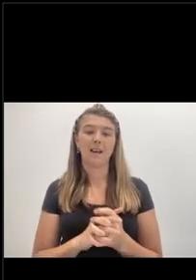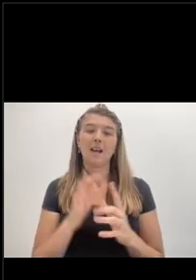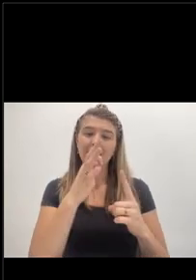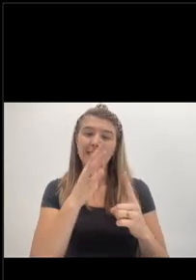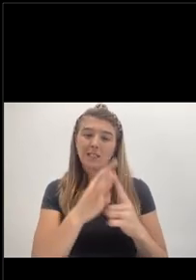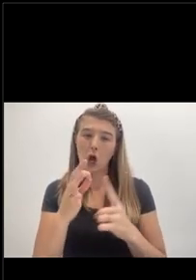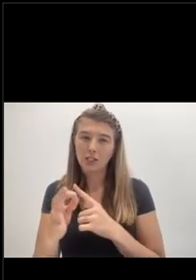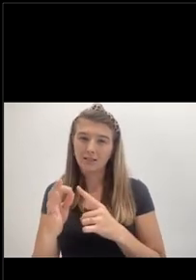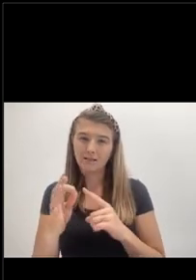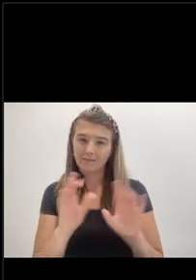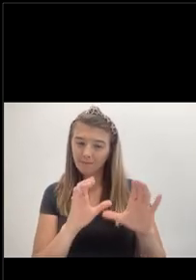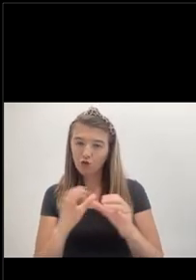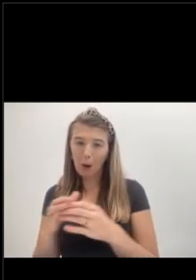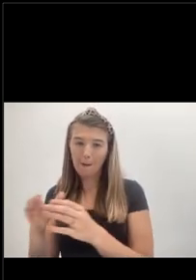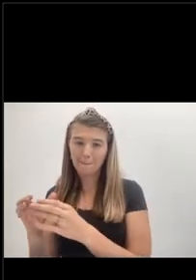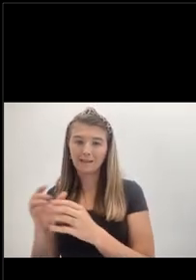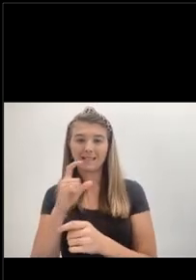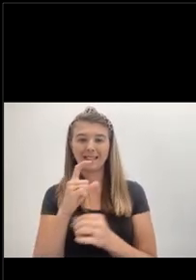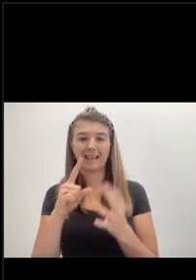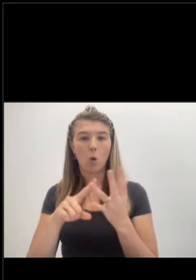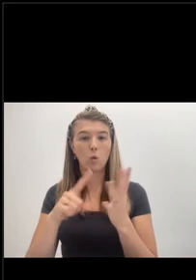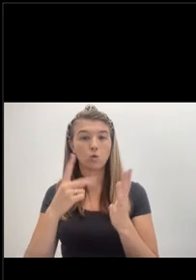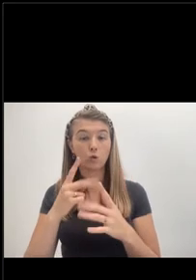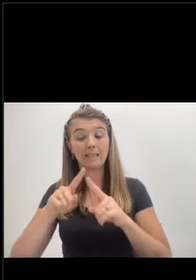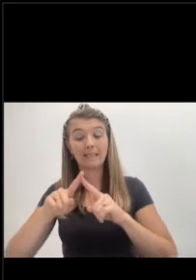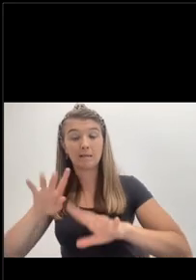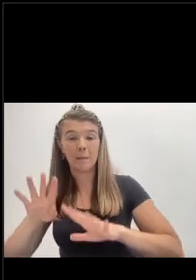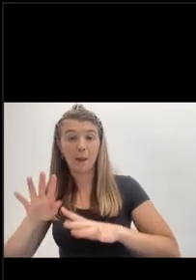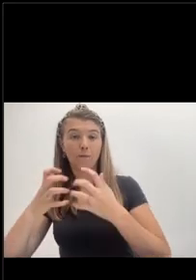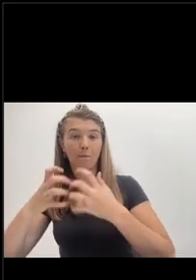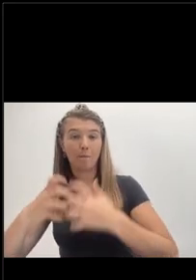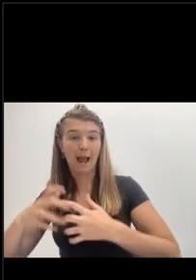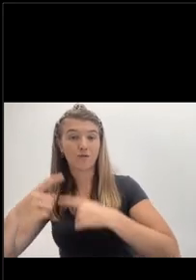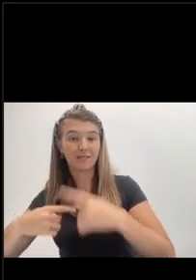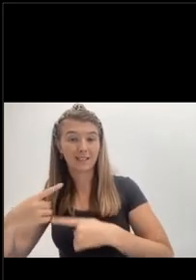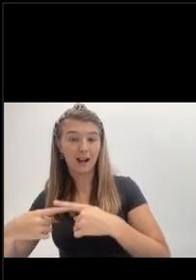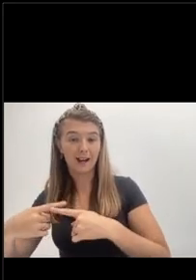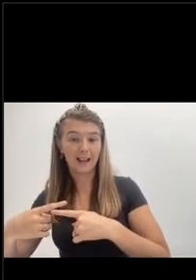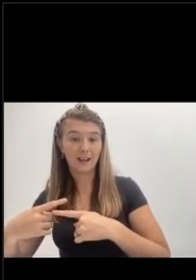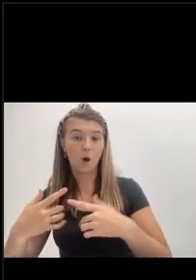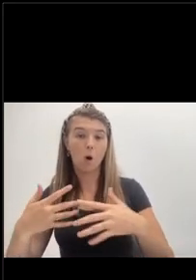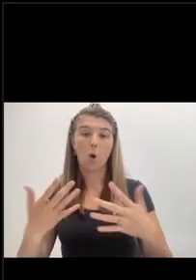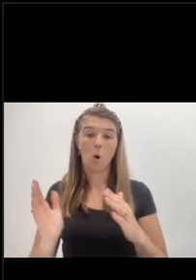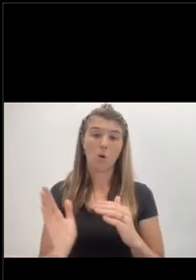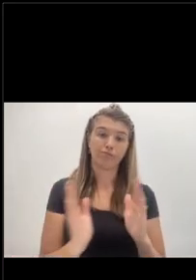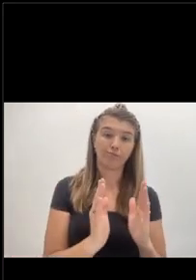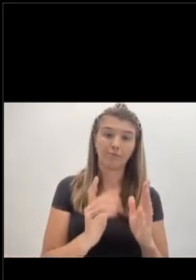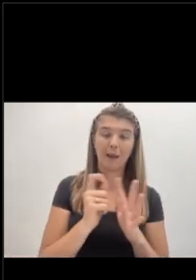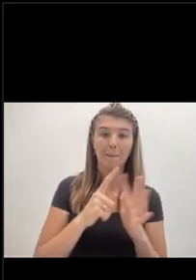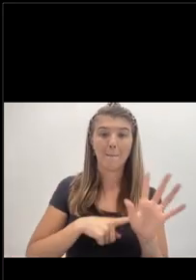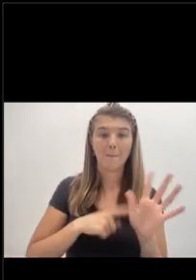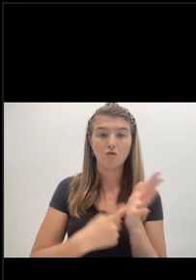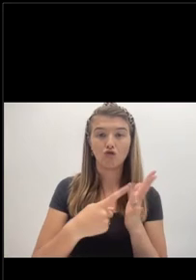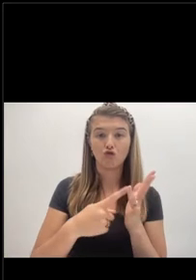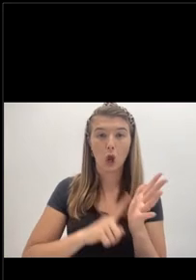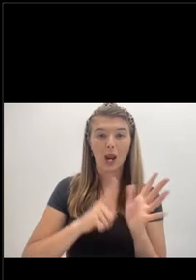is similar for a mechanical recycling technology as for a pyrolysis recycling